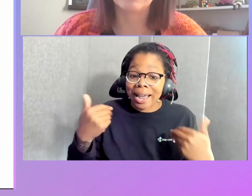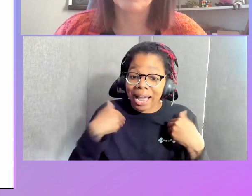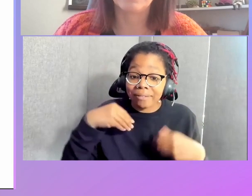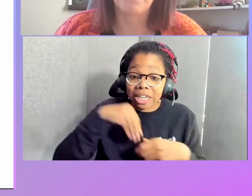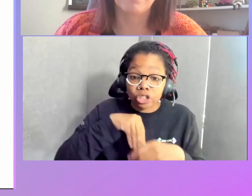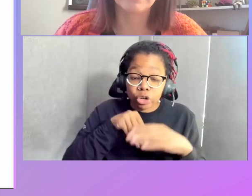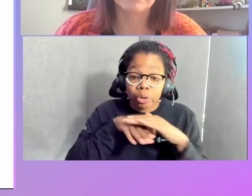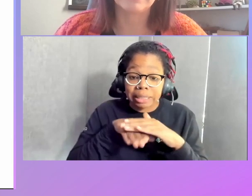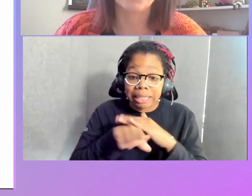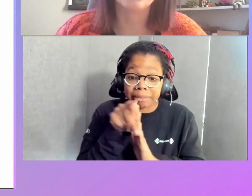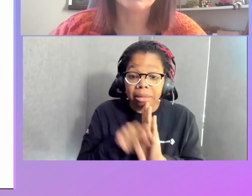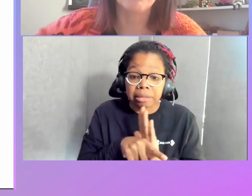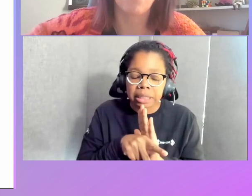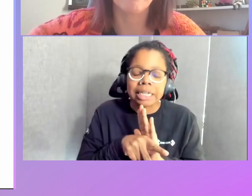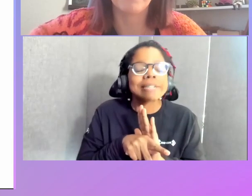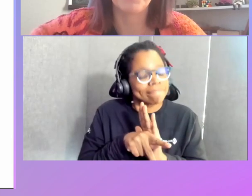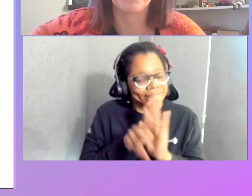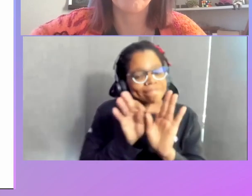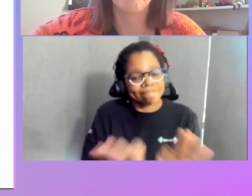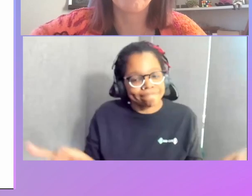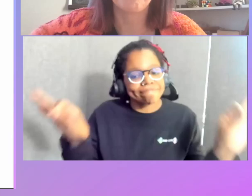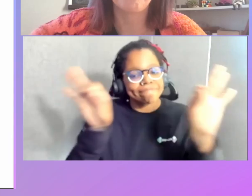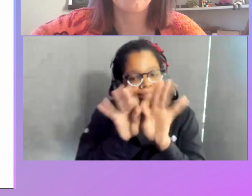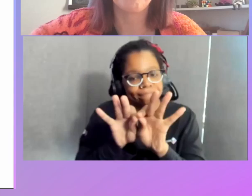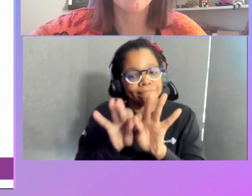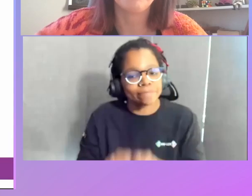internal accessibility policy is a really important feature.